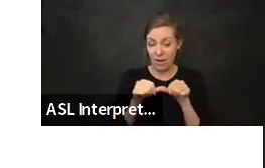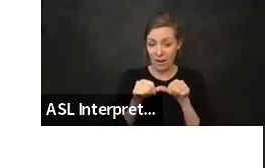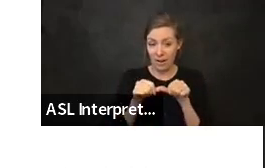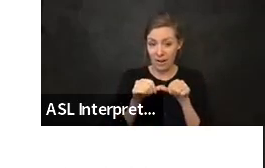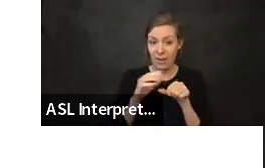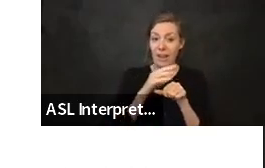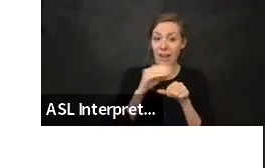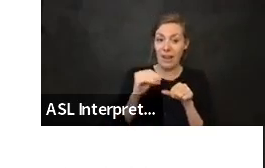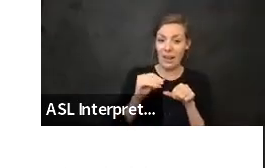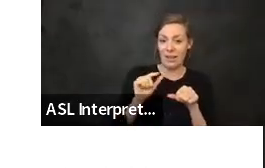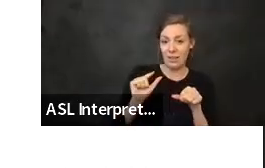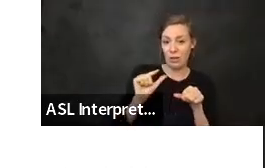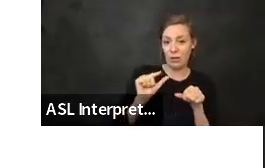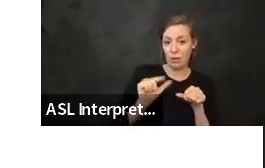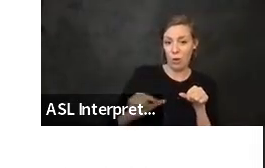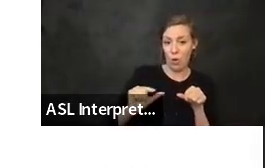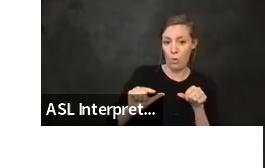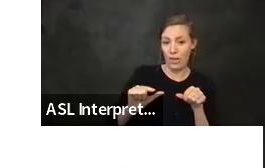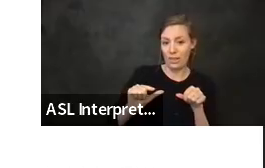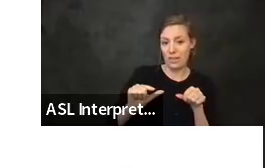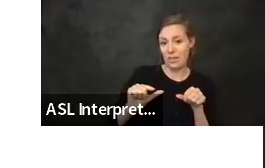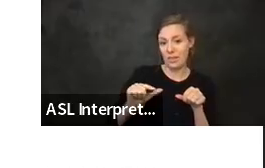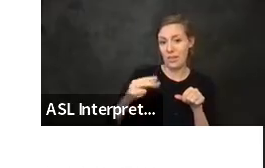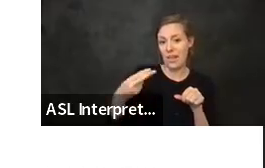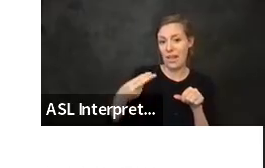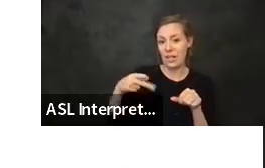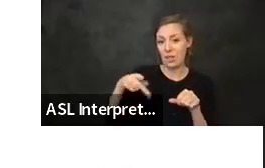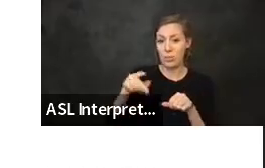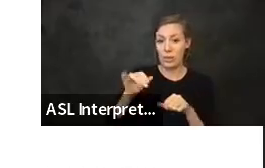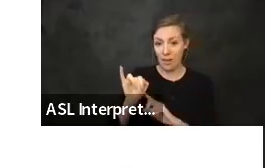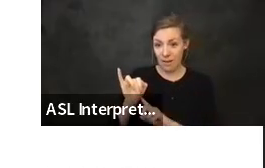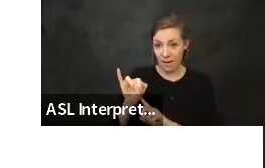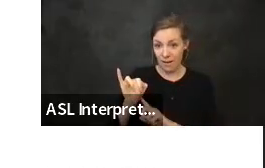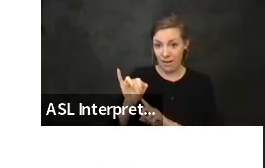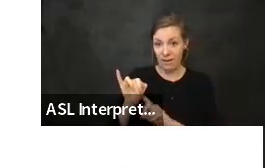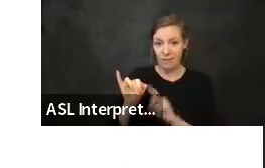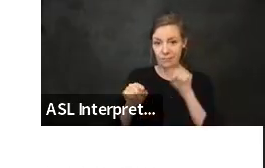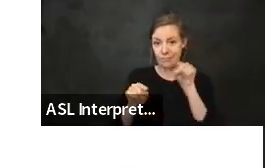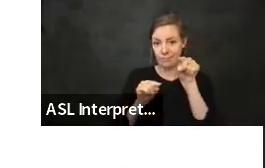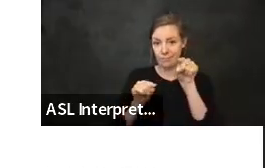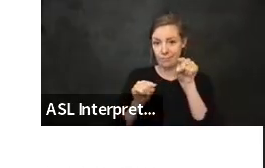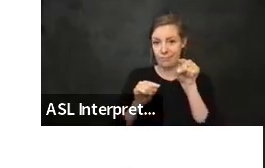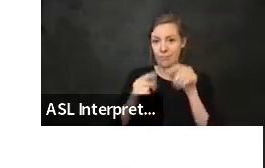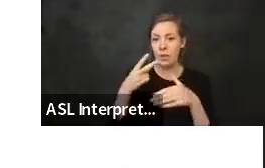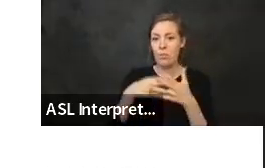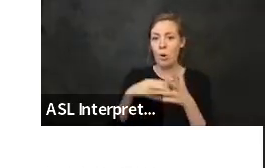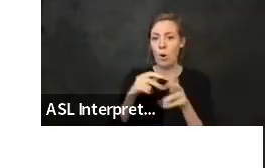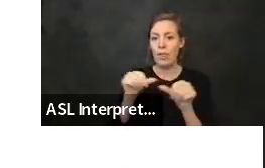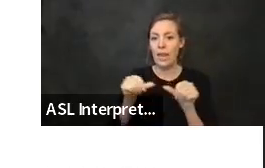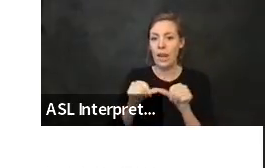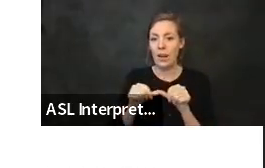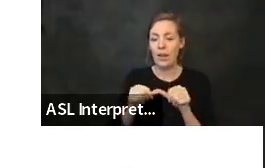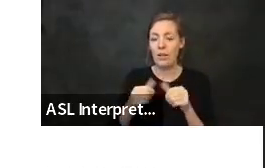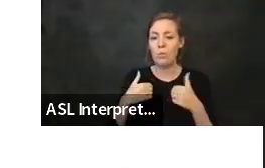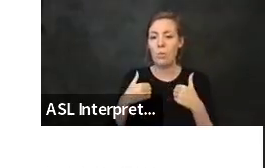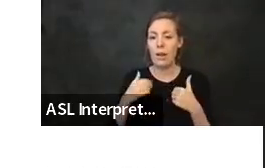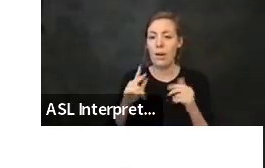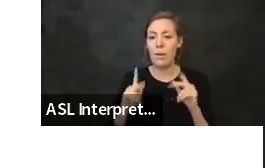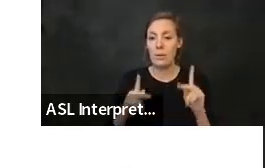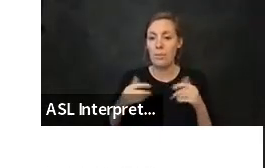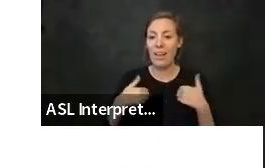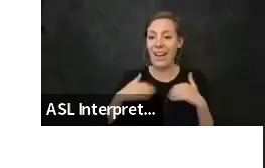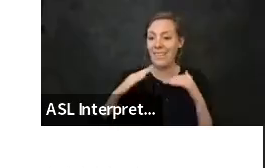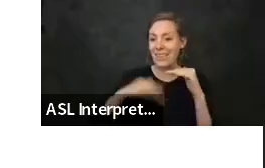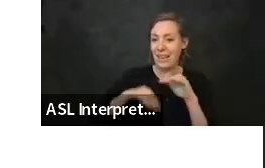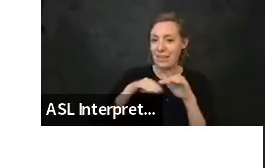in the lowest quartile of the Healthy Places Index. So there's those areas of the county where residents have less access